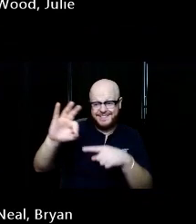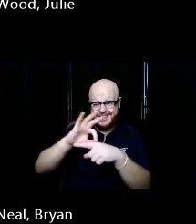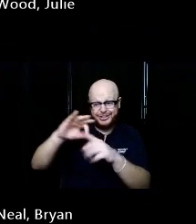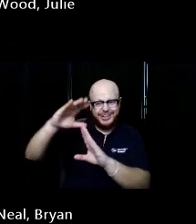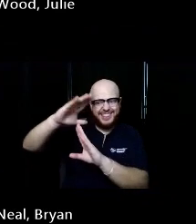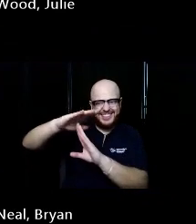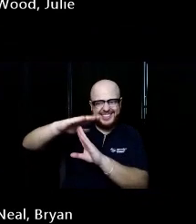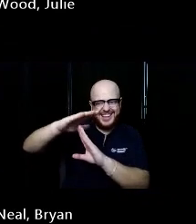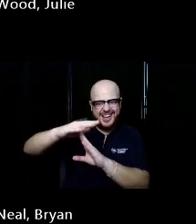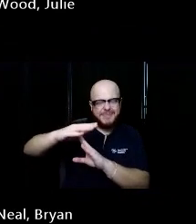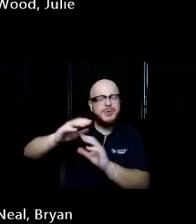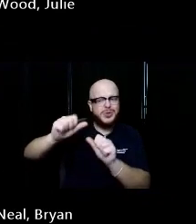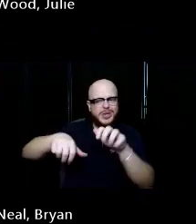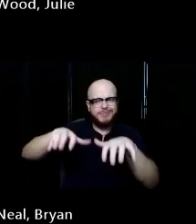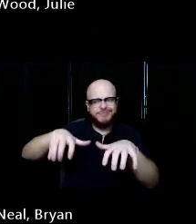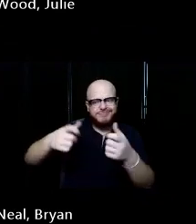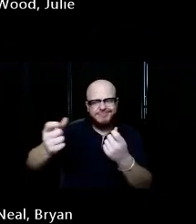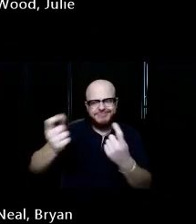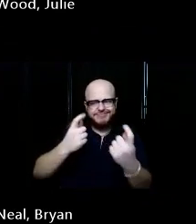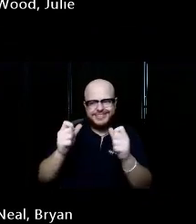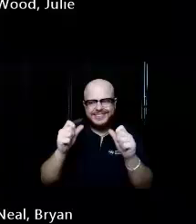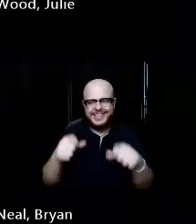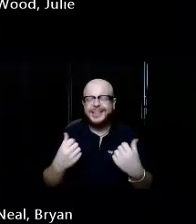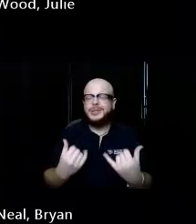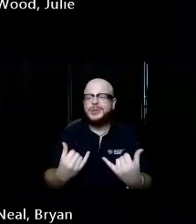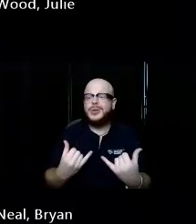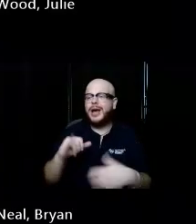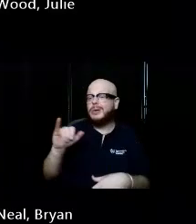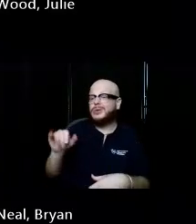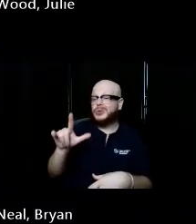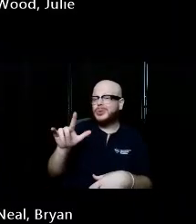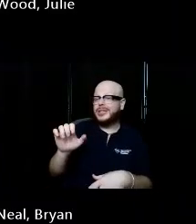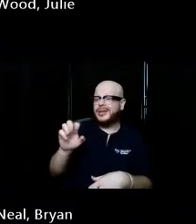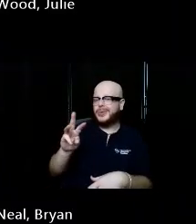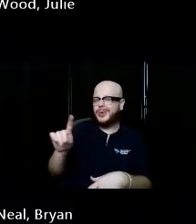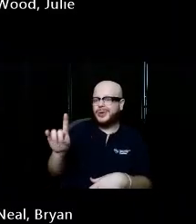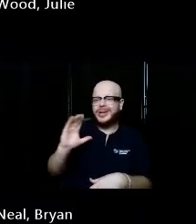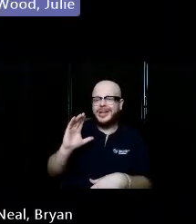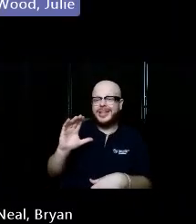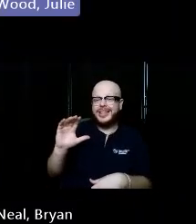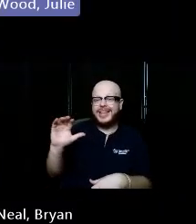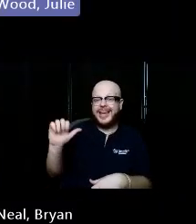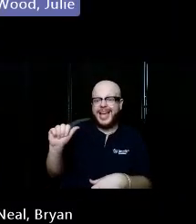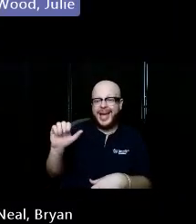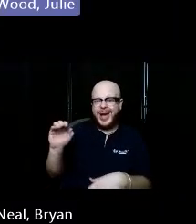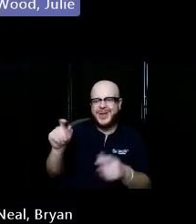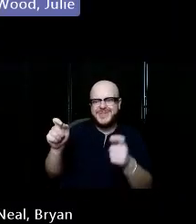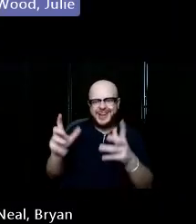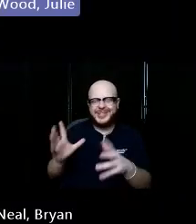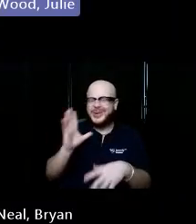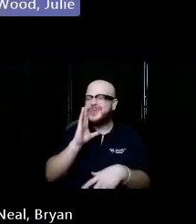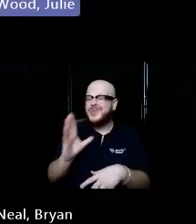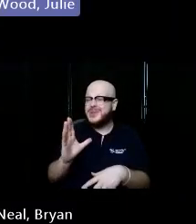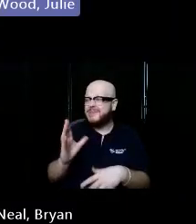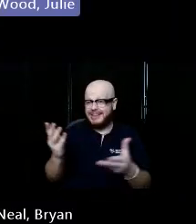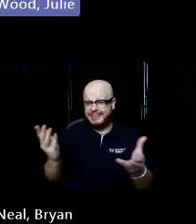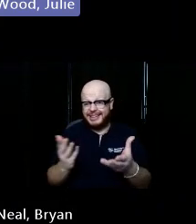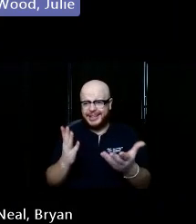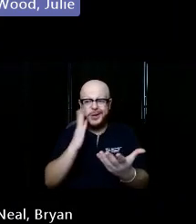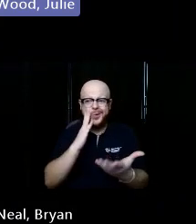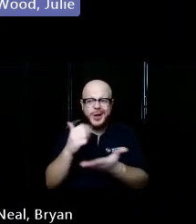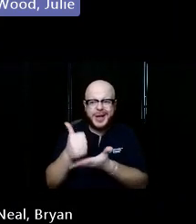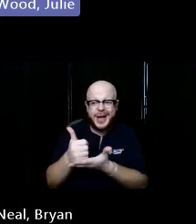Ohio Manager, will be joining us for the question and answer portions of the webinar. Thank you, Cynthia, and good morning,